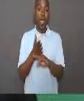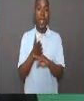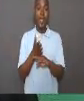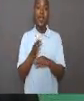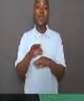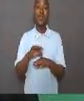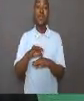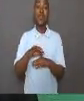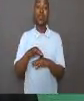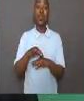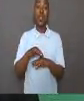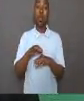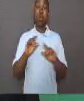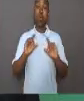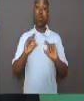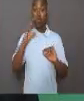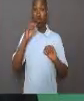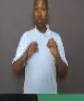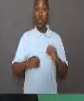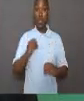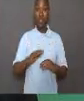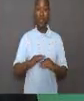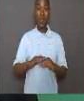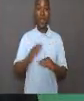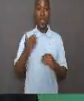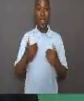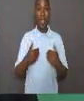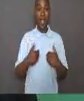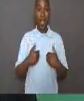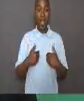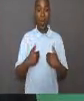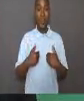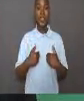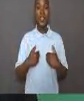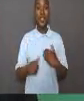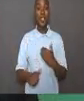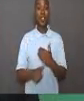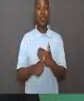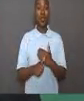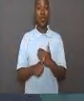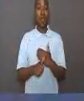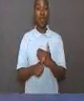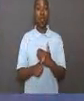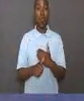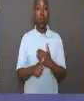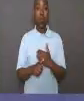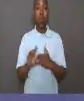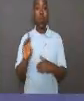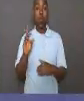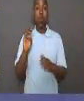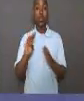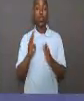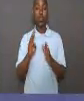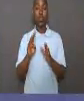host, a person who may have contracted a tapeworm will